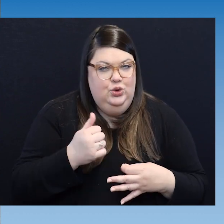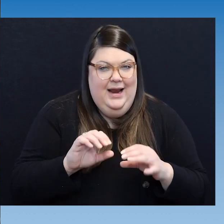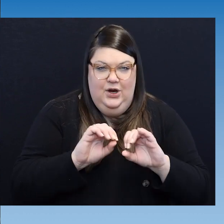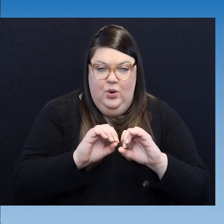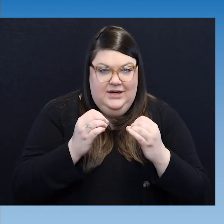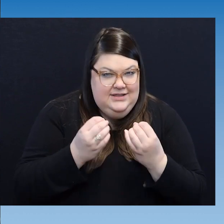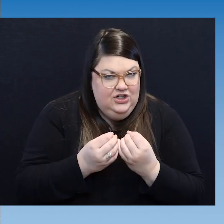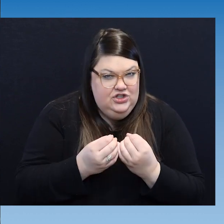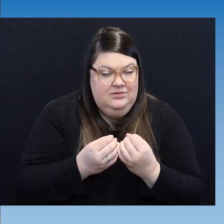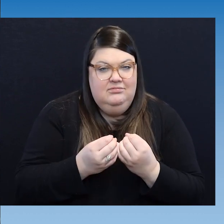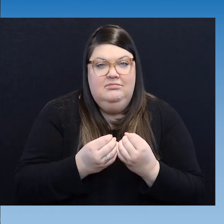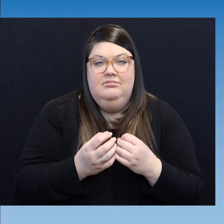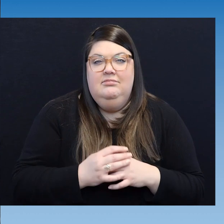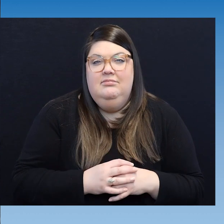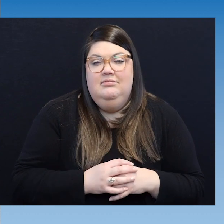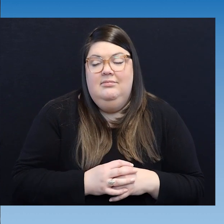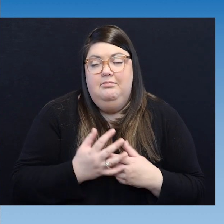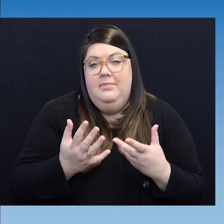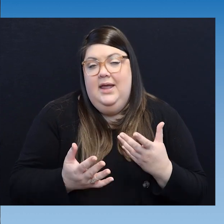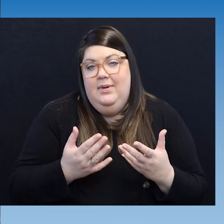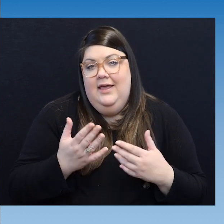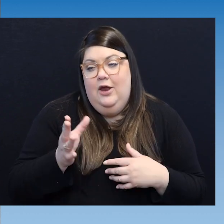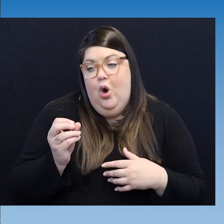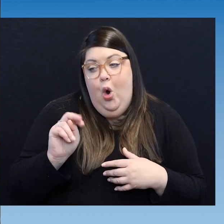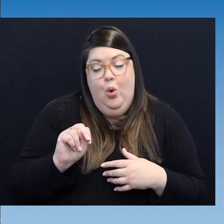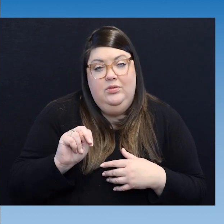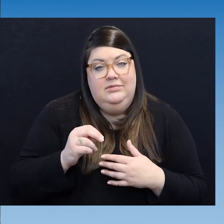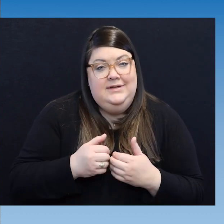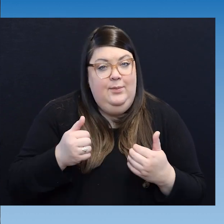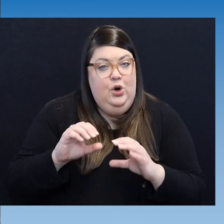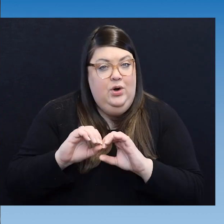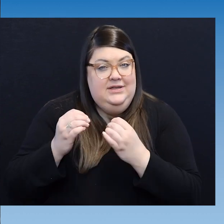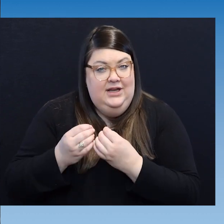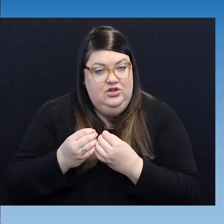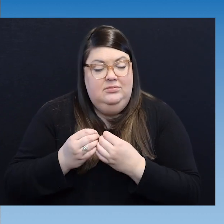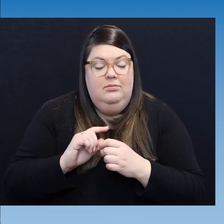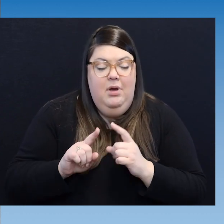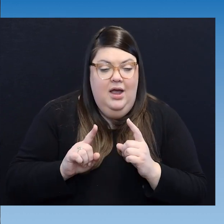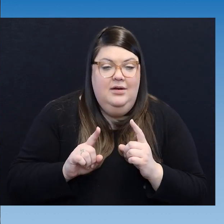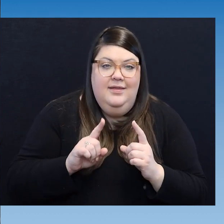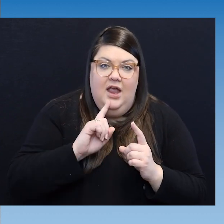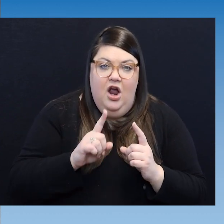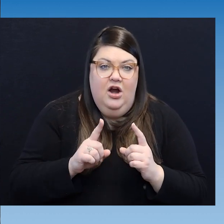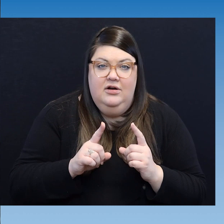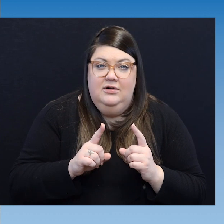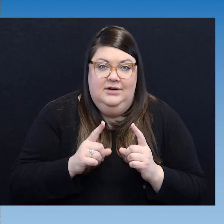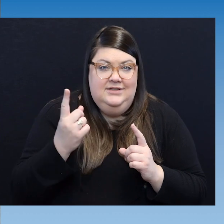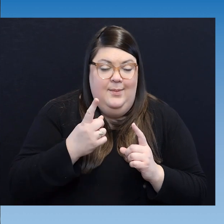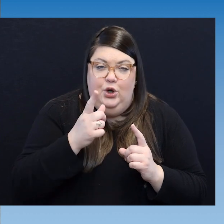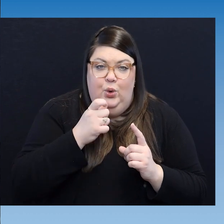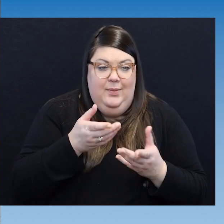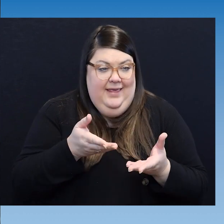any organization per se. They may be in their own organization, but they are somebody that can